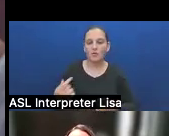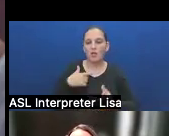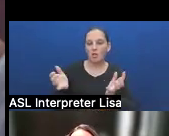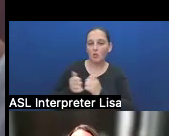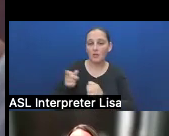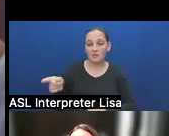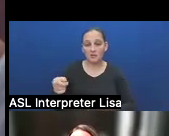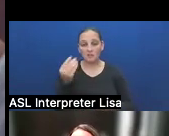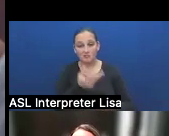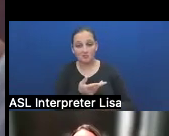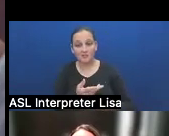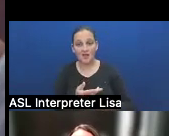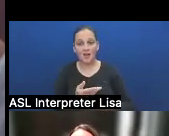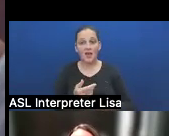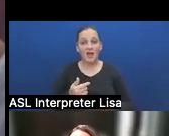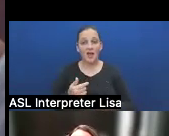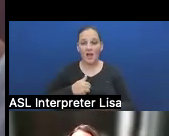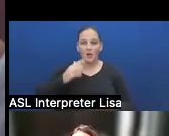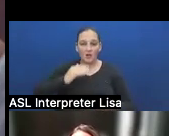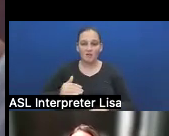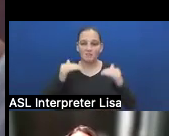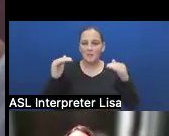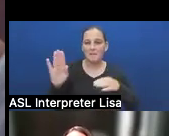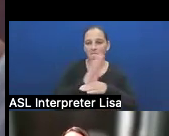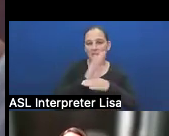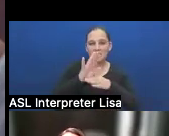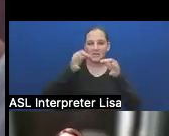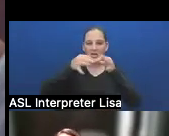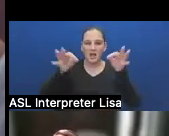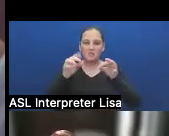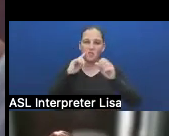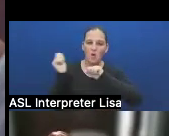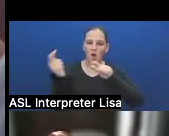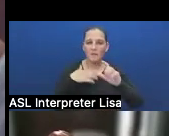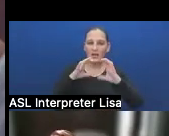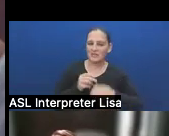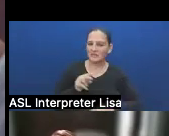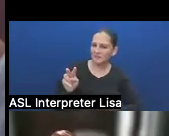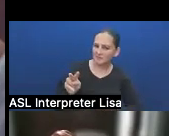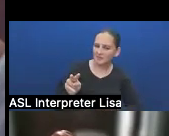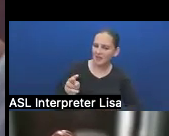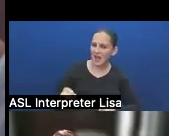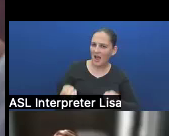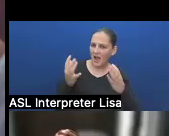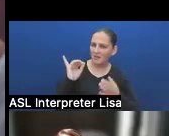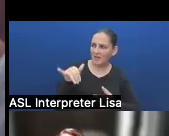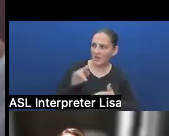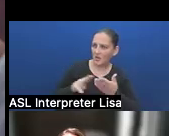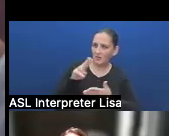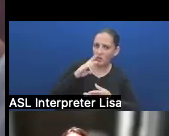I'm going to get to commercial grade captioning on 100% of my classes. And I'm like, how much is that going to cost your university a year?